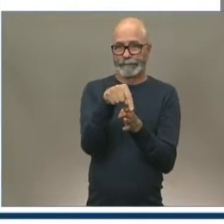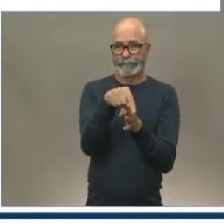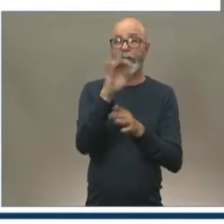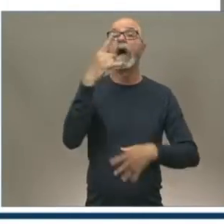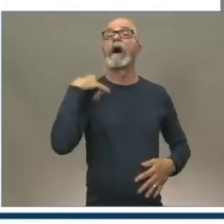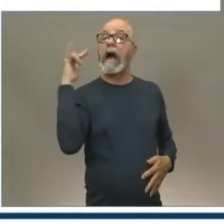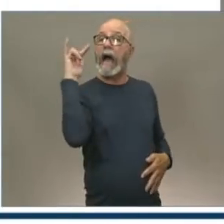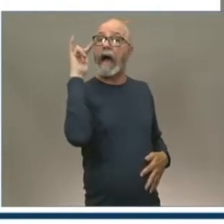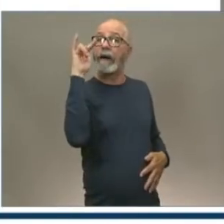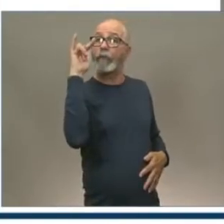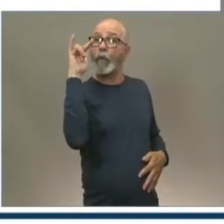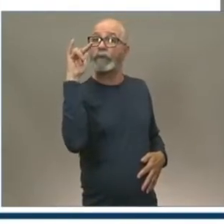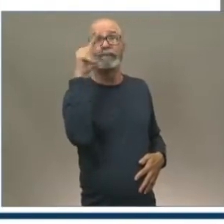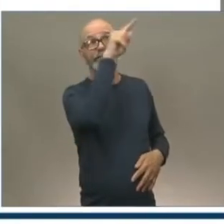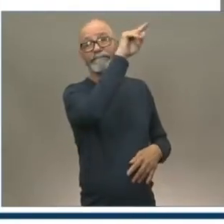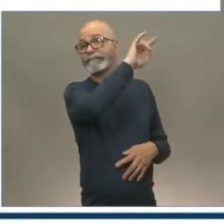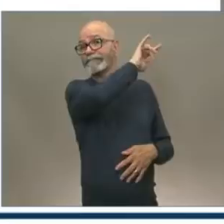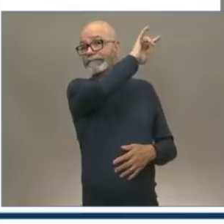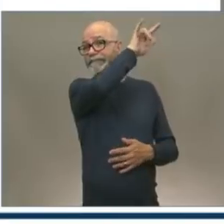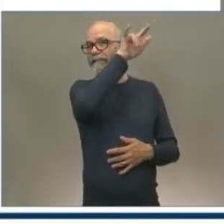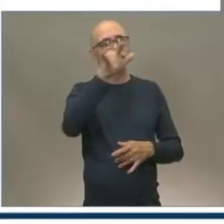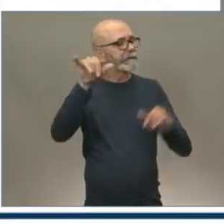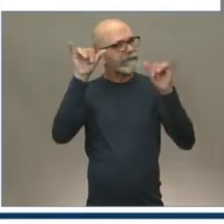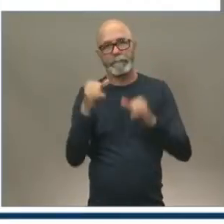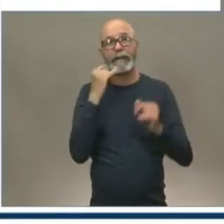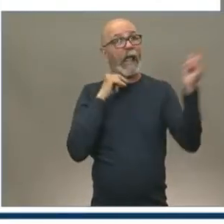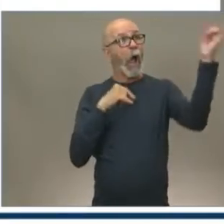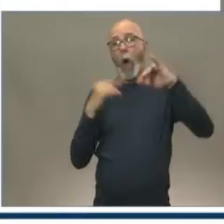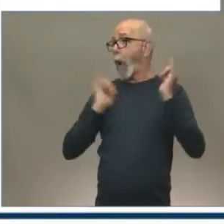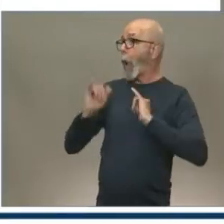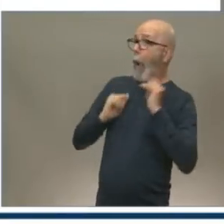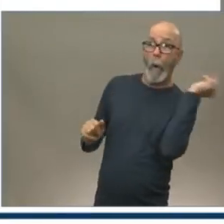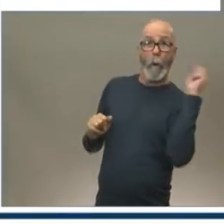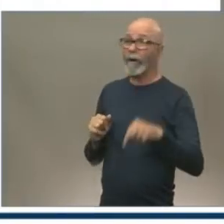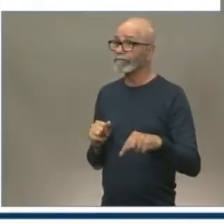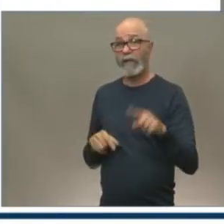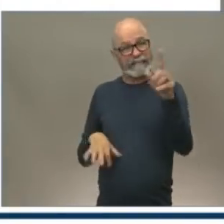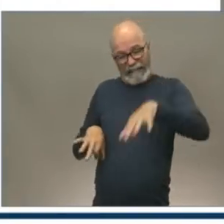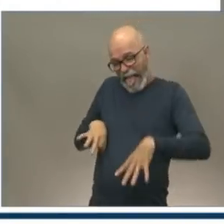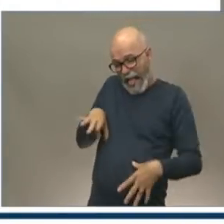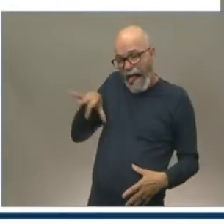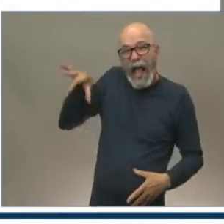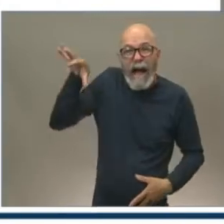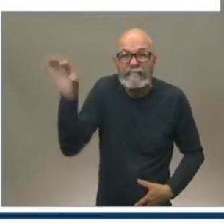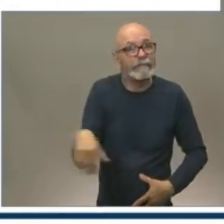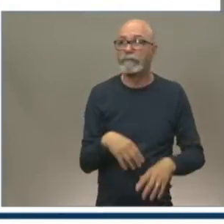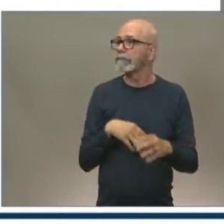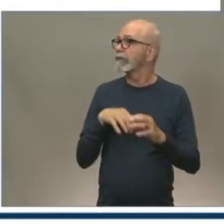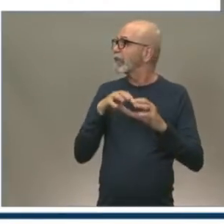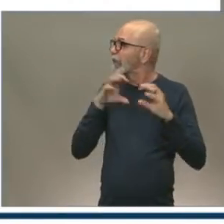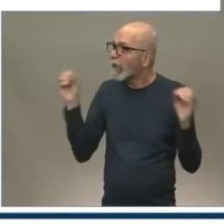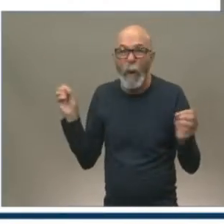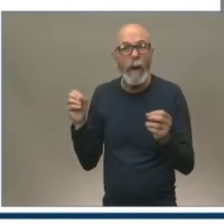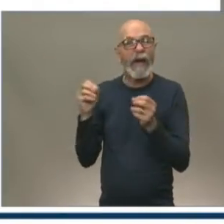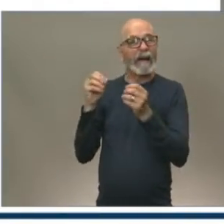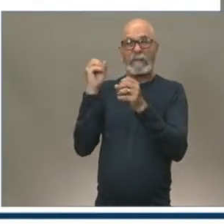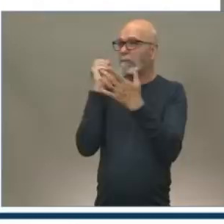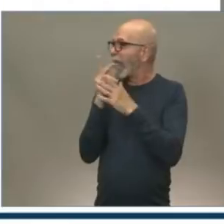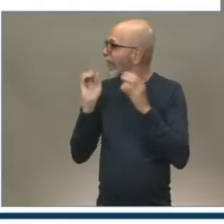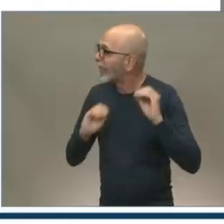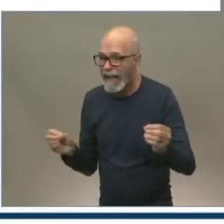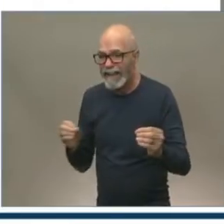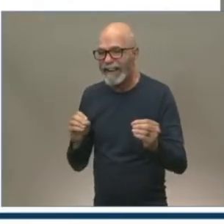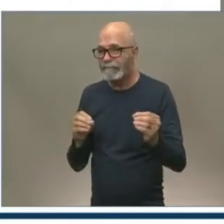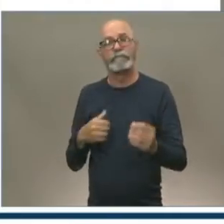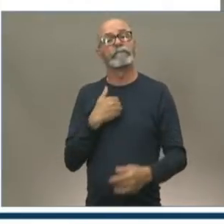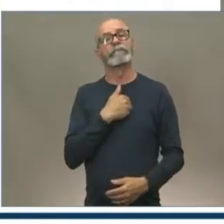through the details, but we would put them, they say, at their own expense. If they don't have approval, they will have to go into a hotel where they can either choose to be strictly quarantined